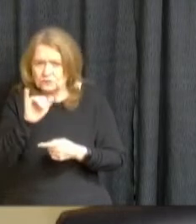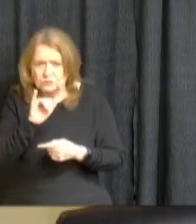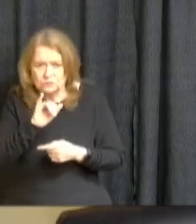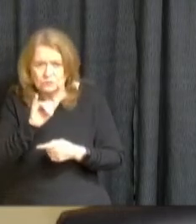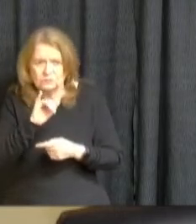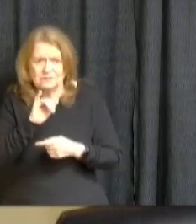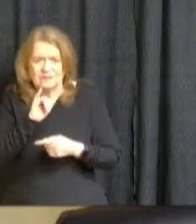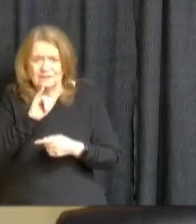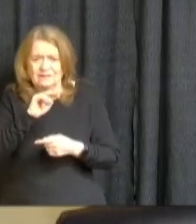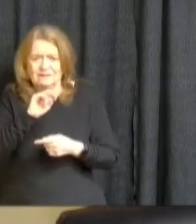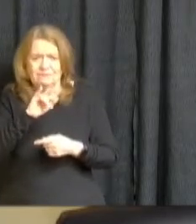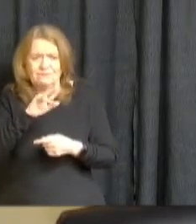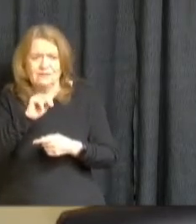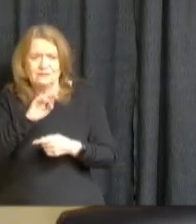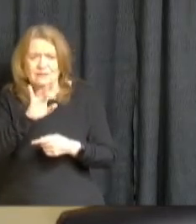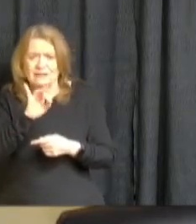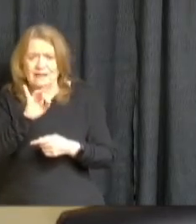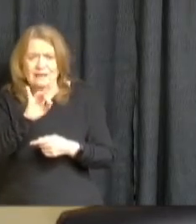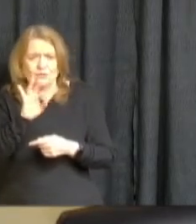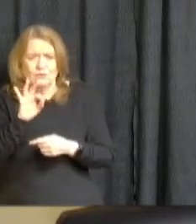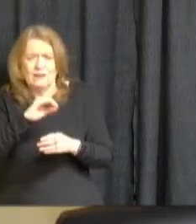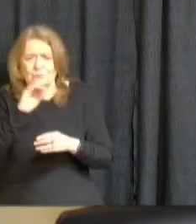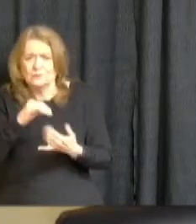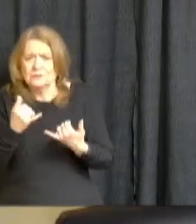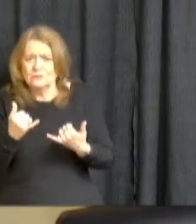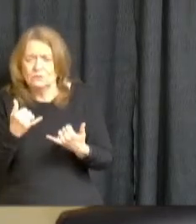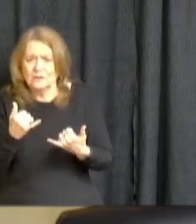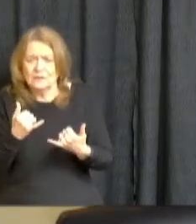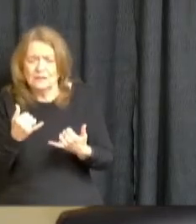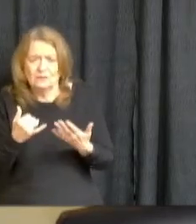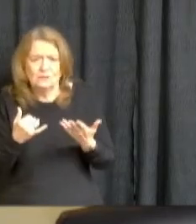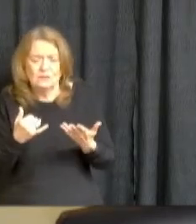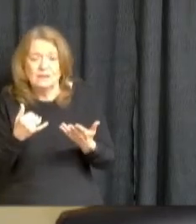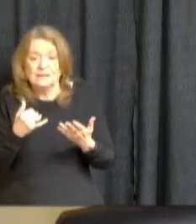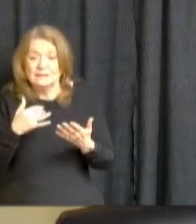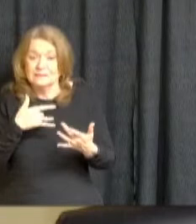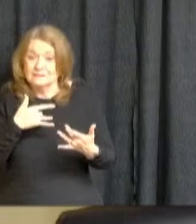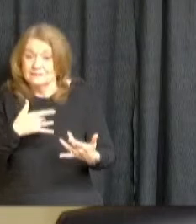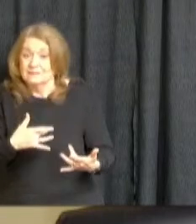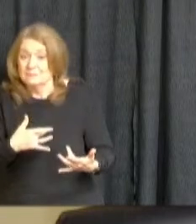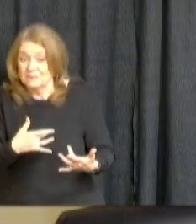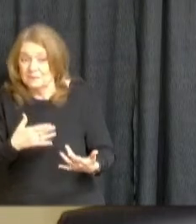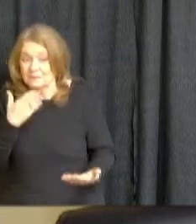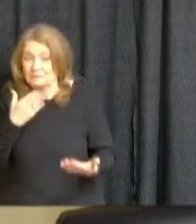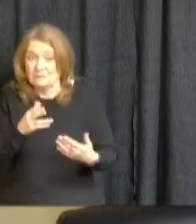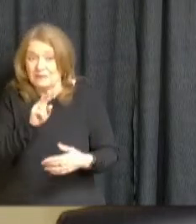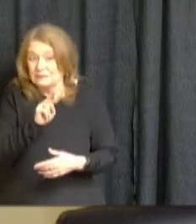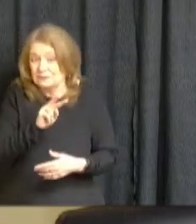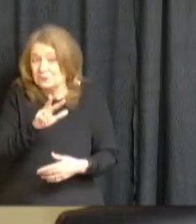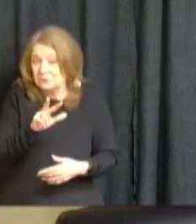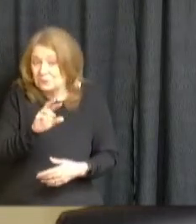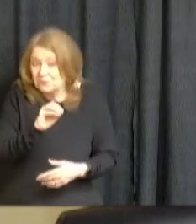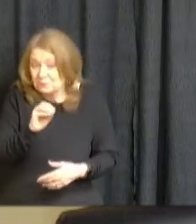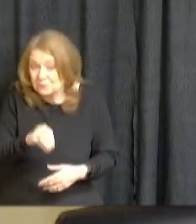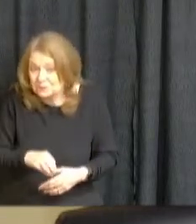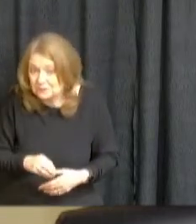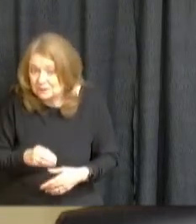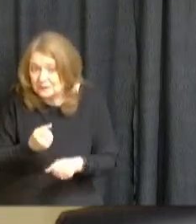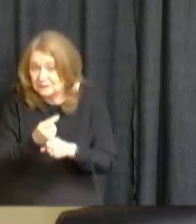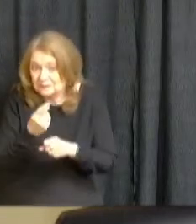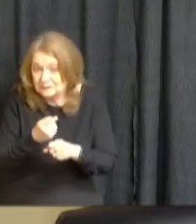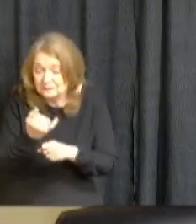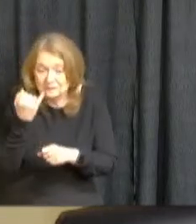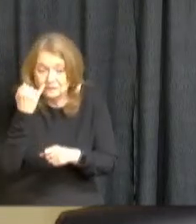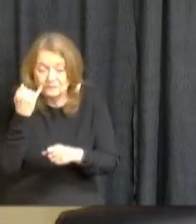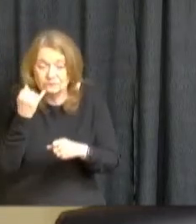like 8 or 9% right now. Typically, probably it's about like 2 or 3% a year if